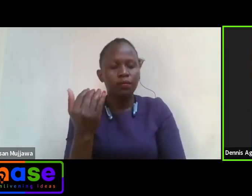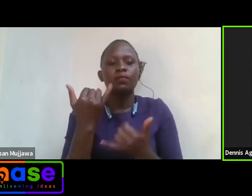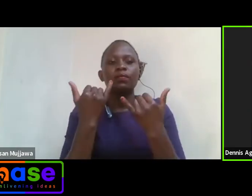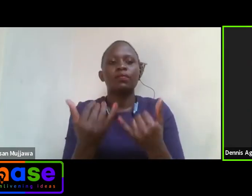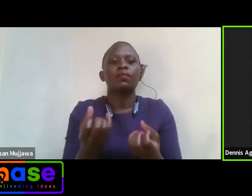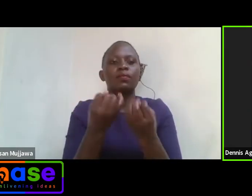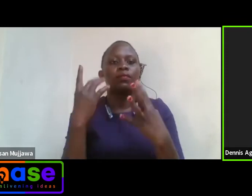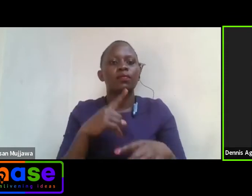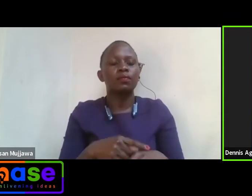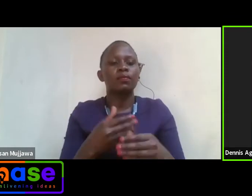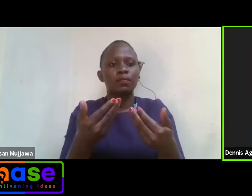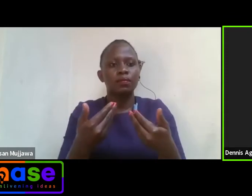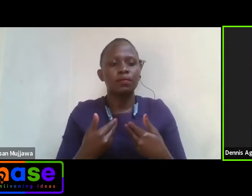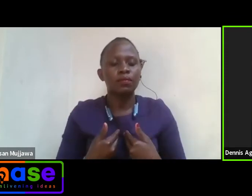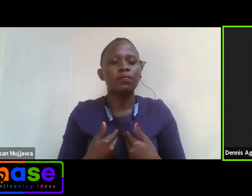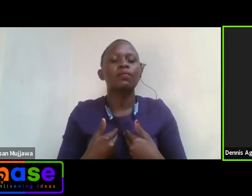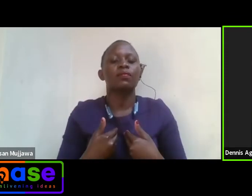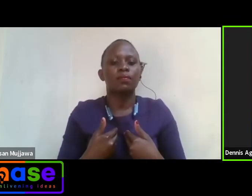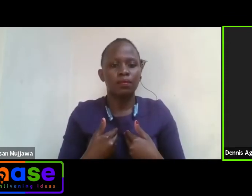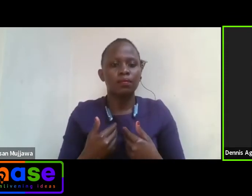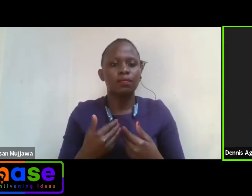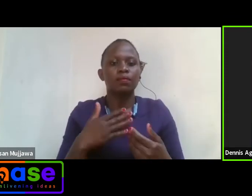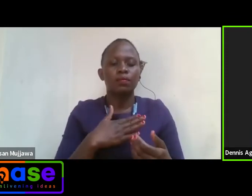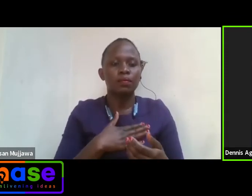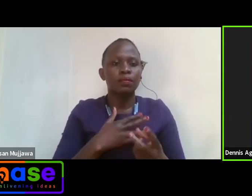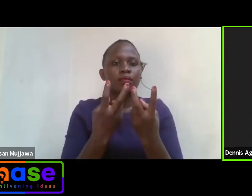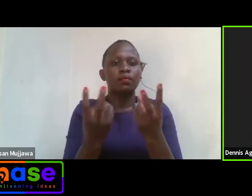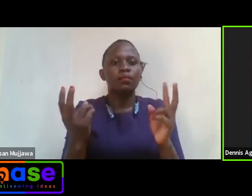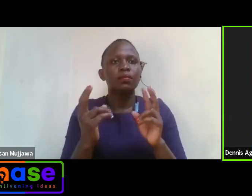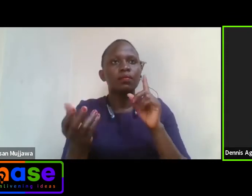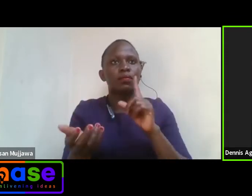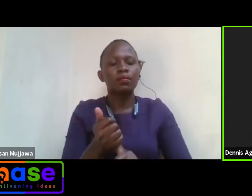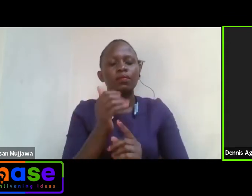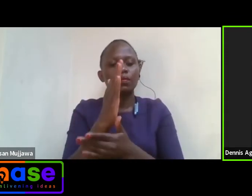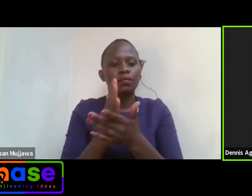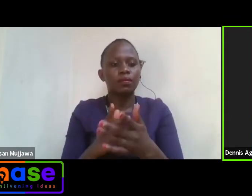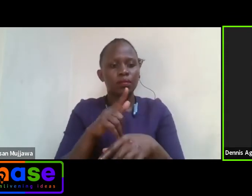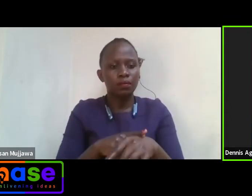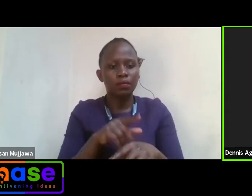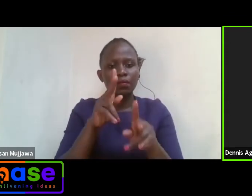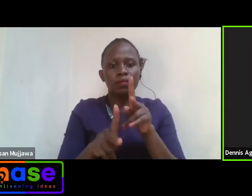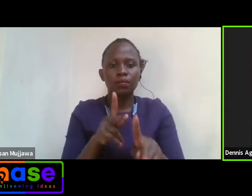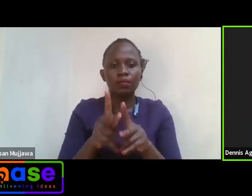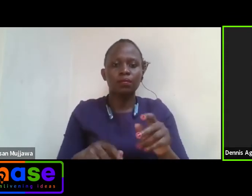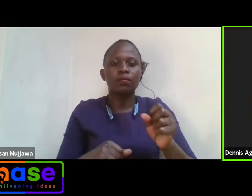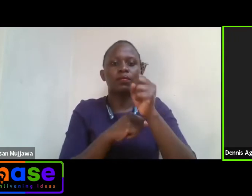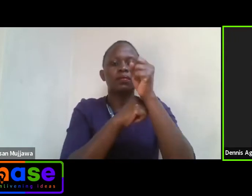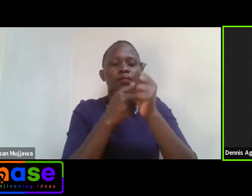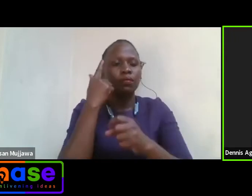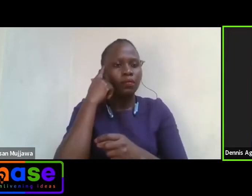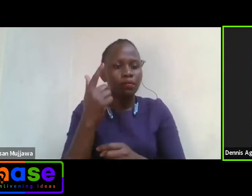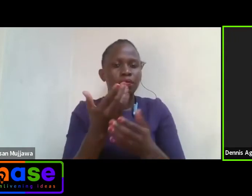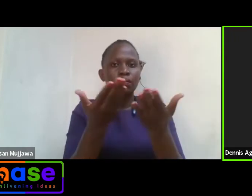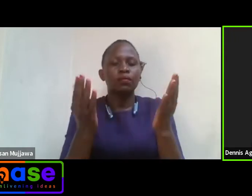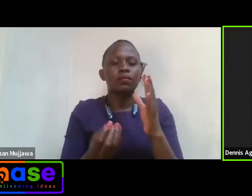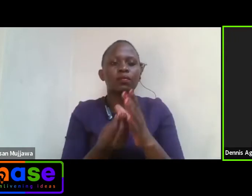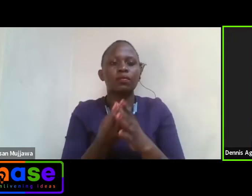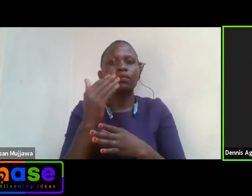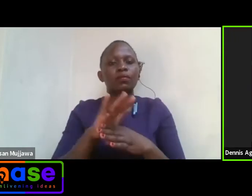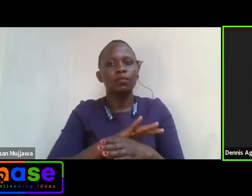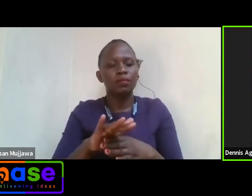one of my panelists will talk about this a while, that sometimes most of this support available for startups and entrepreneurs